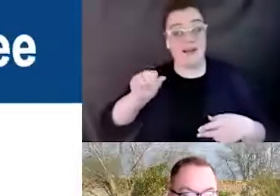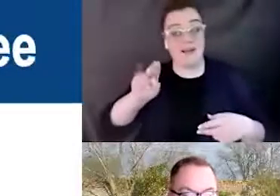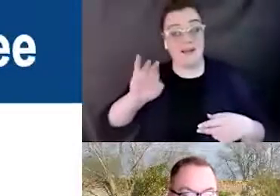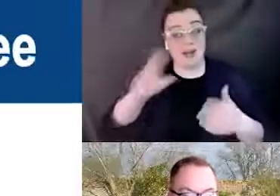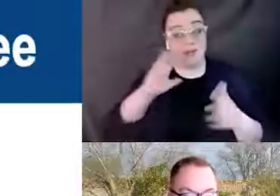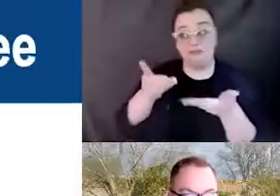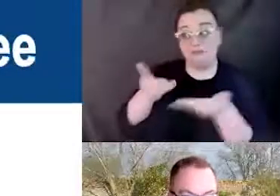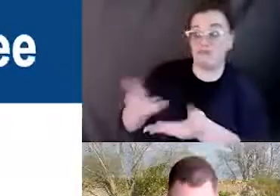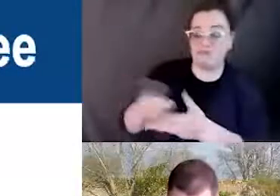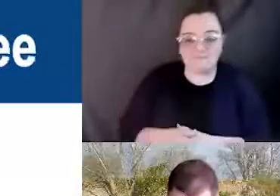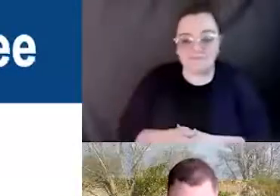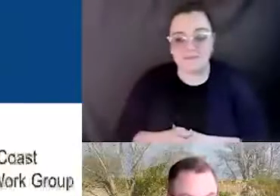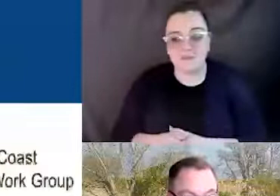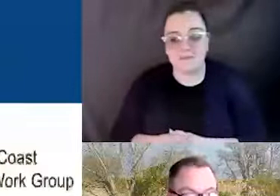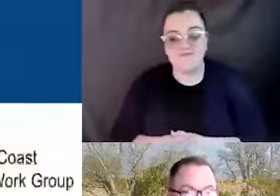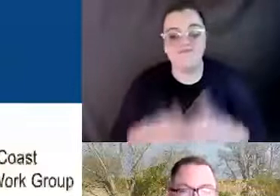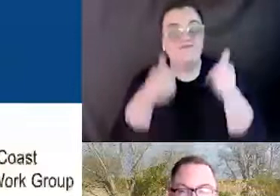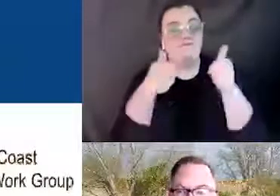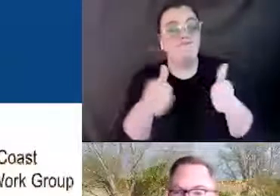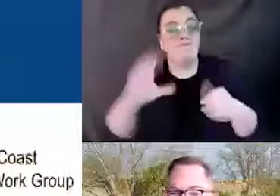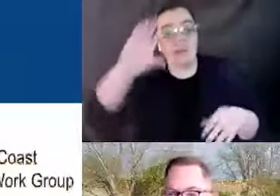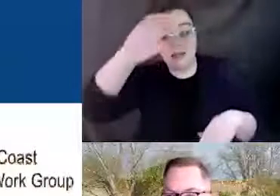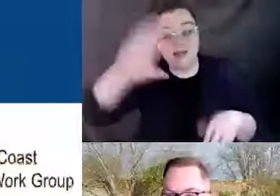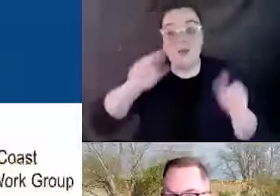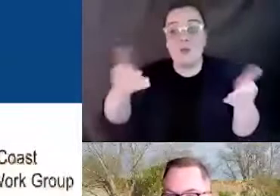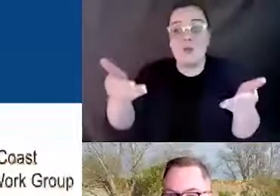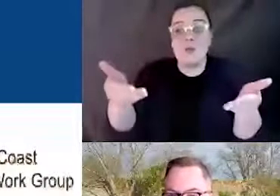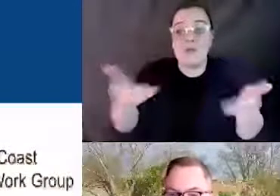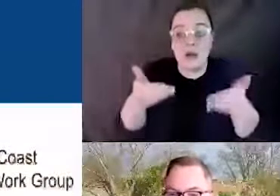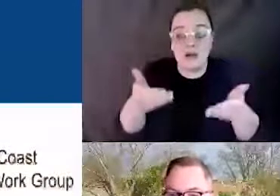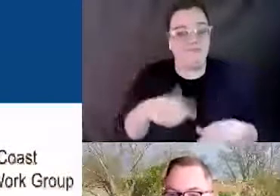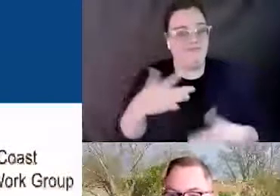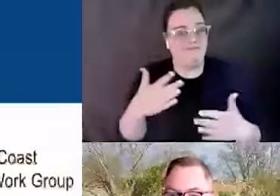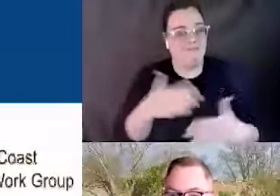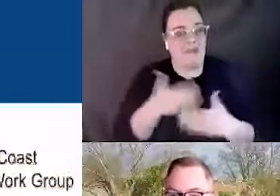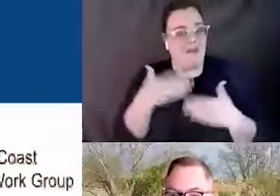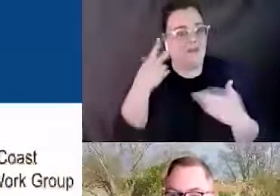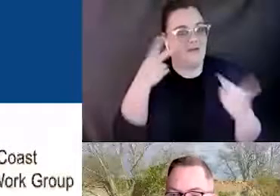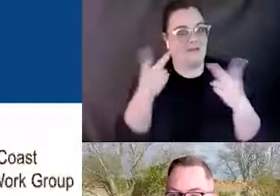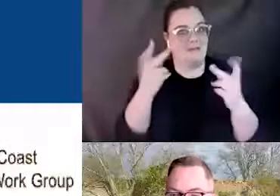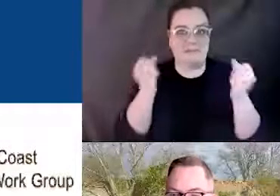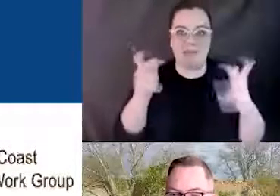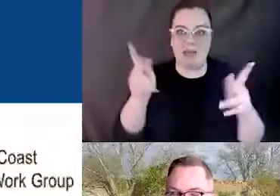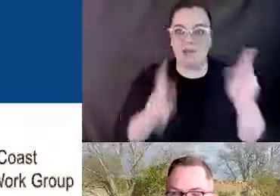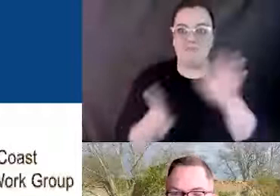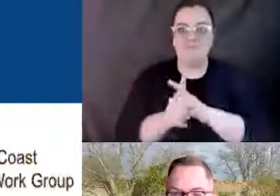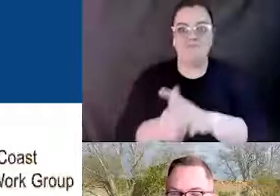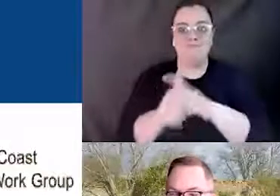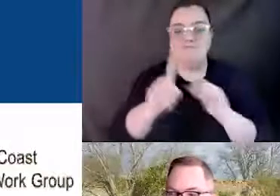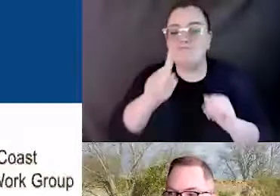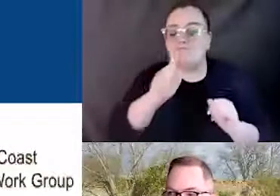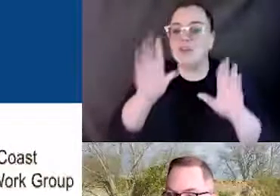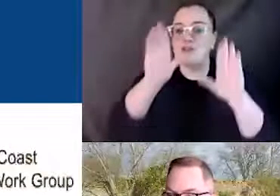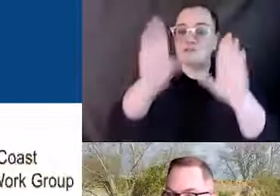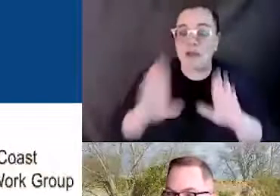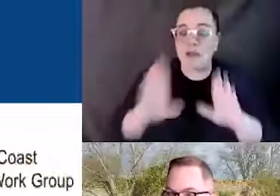Great, thanks, Mark. Welcome, everybody. Glad to see such great attendance. And just like Mark said, we really can't wait to get in